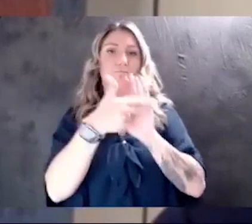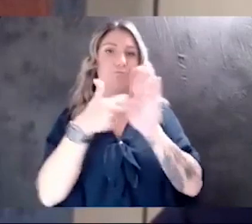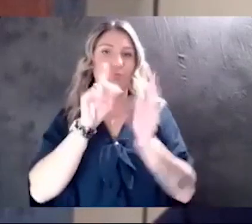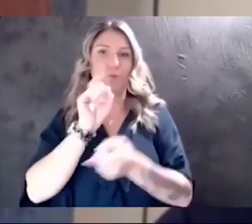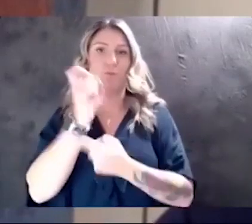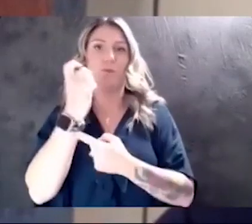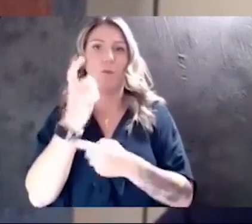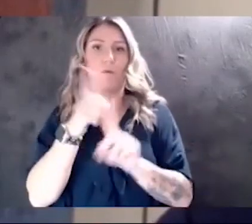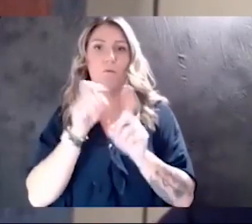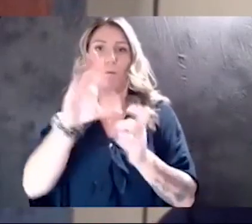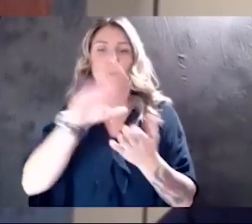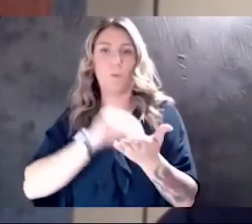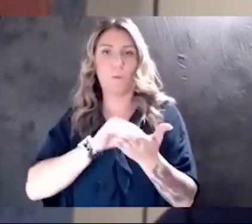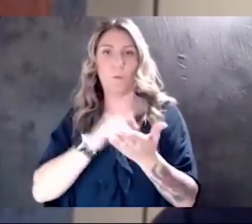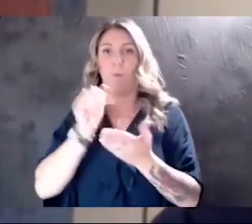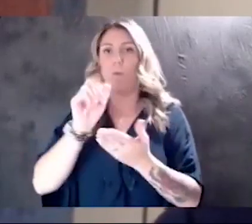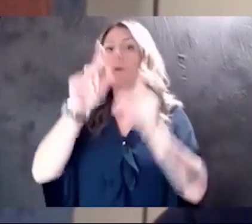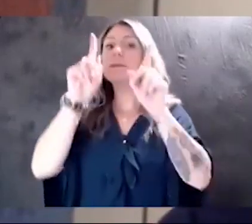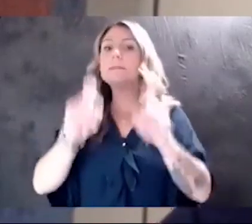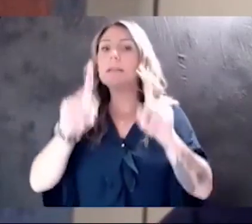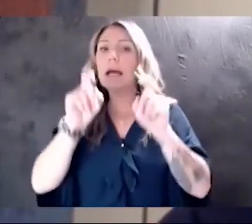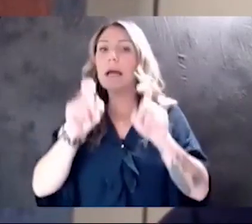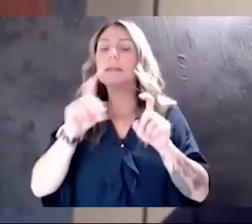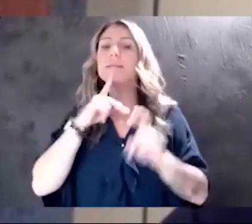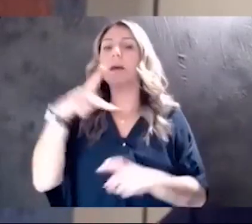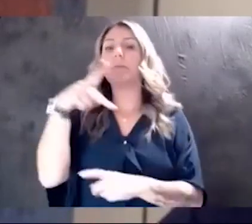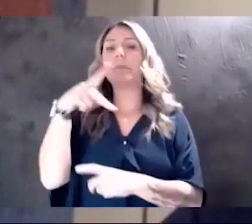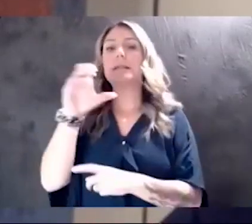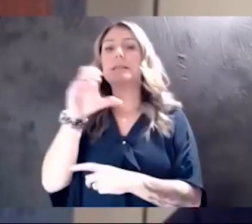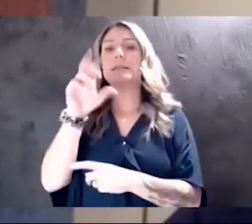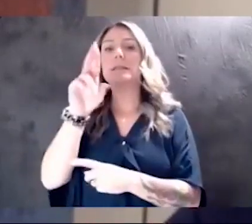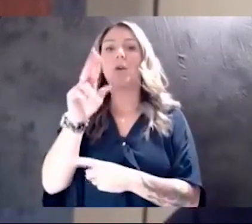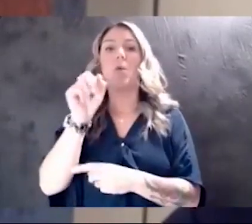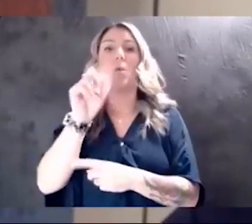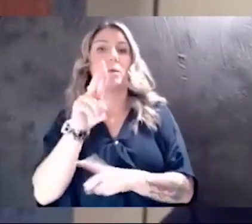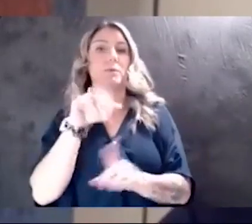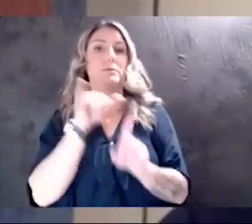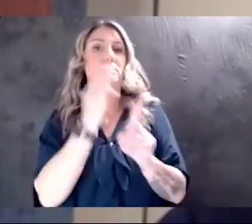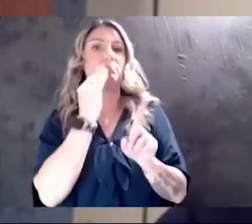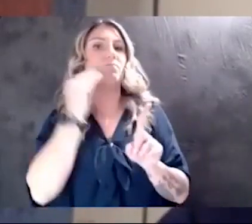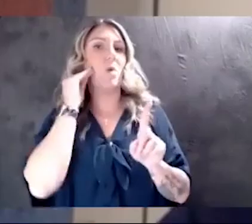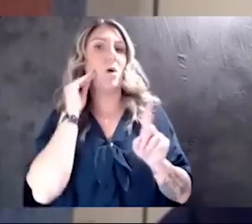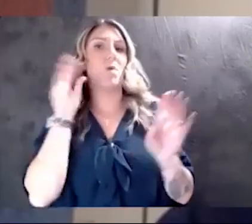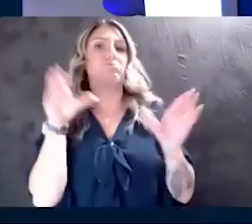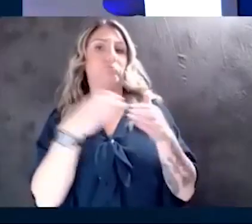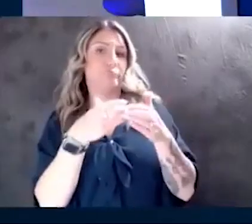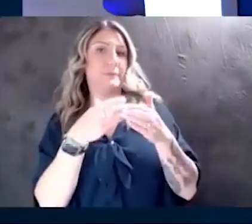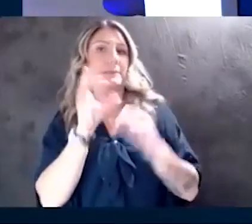physician or a test, a PCR test, or to stay home for the 10 days.